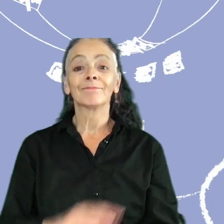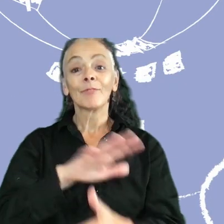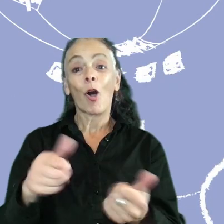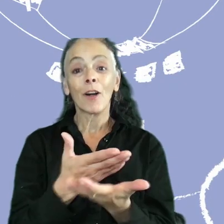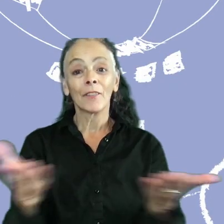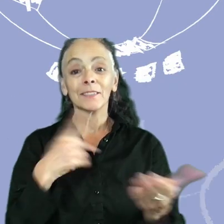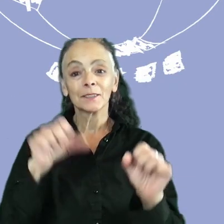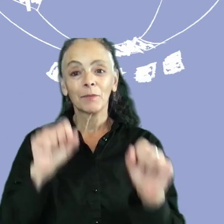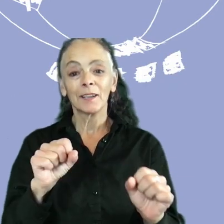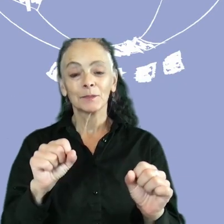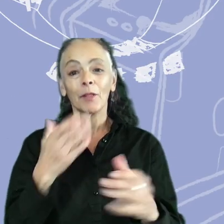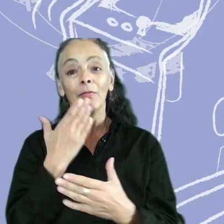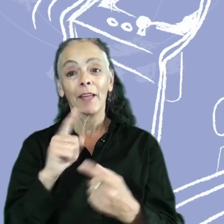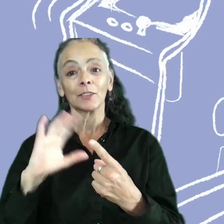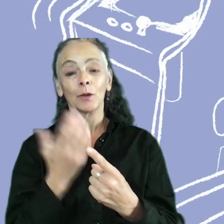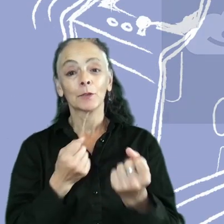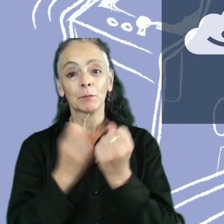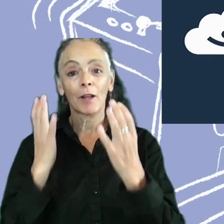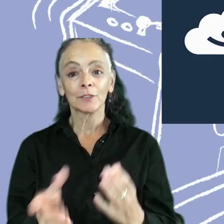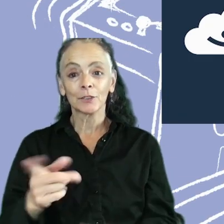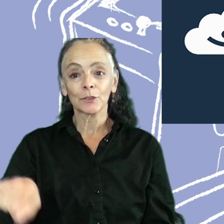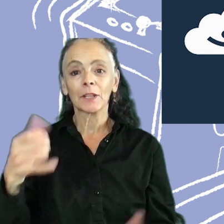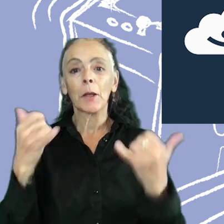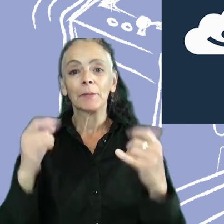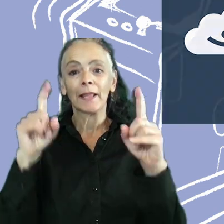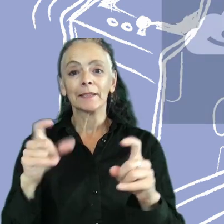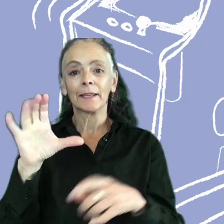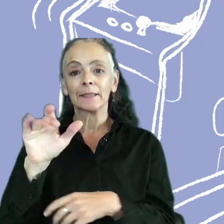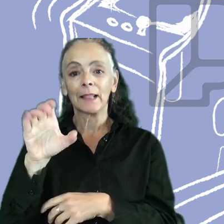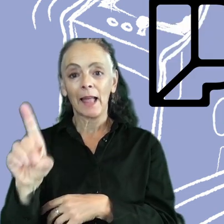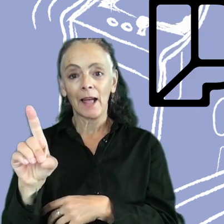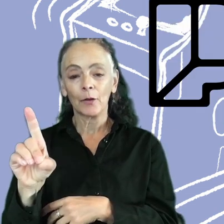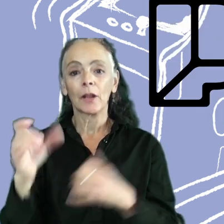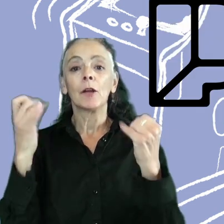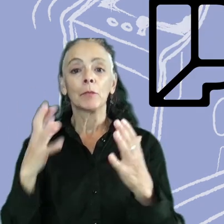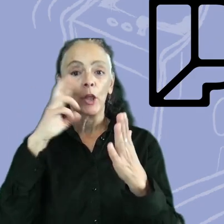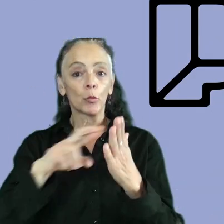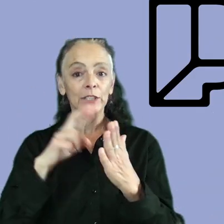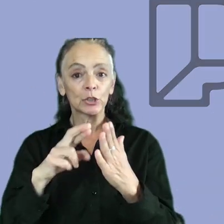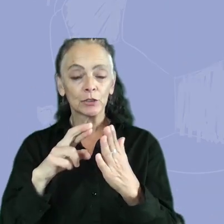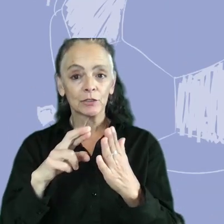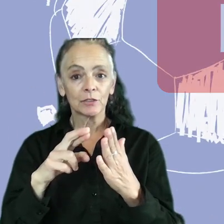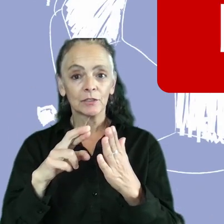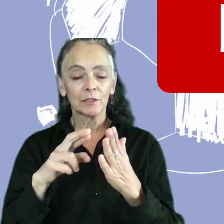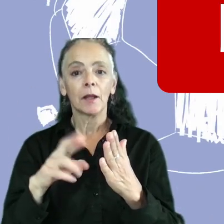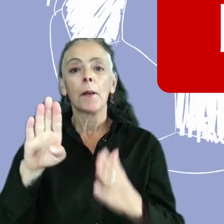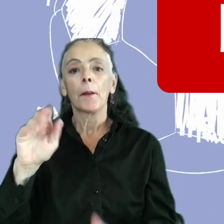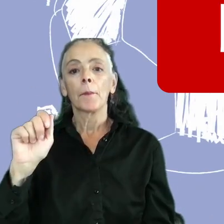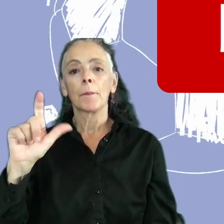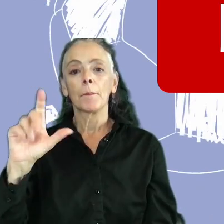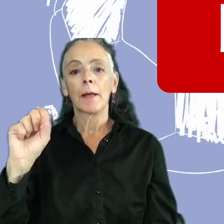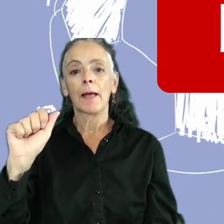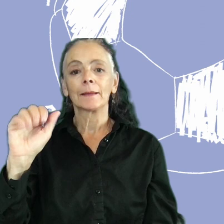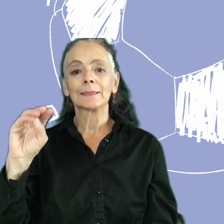All this is possible thanks to our sponsors, Playtest Cloud, Player Research, Balsamiq,